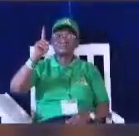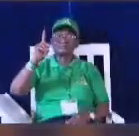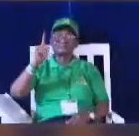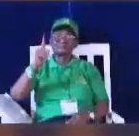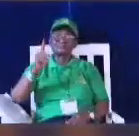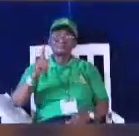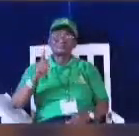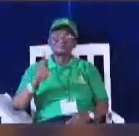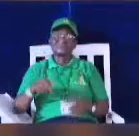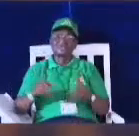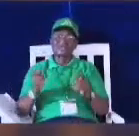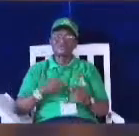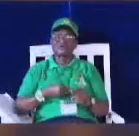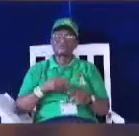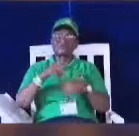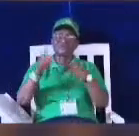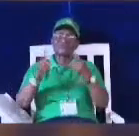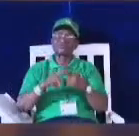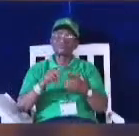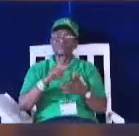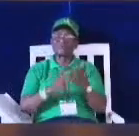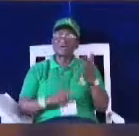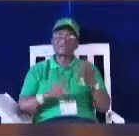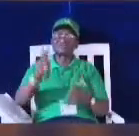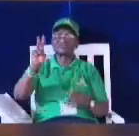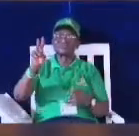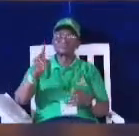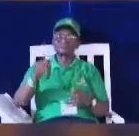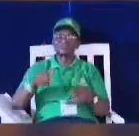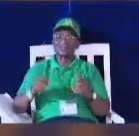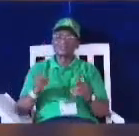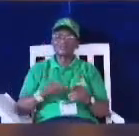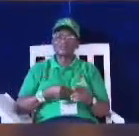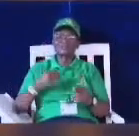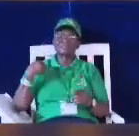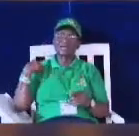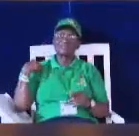Let's go to part two. Let us apply